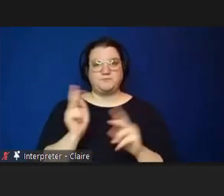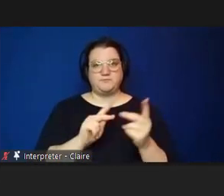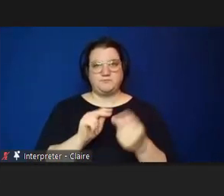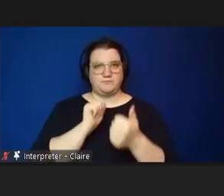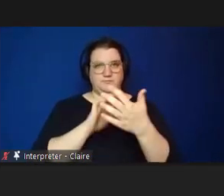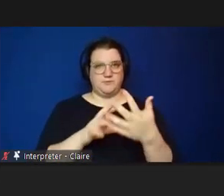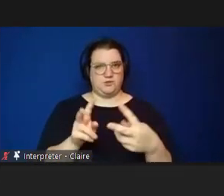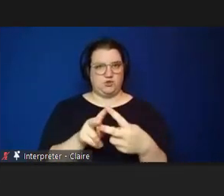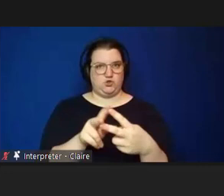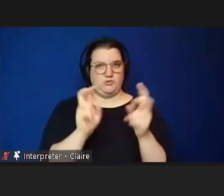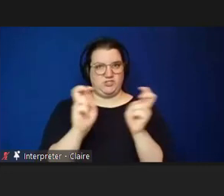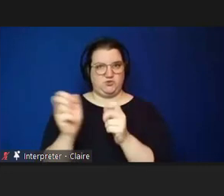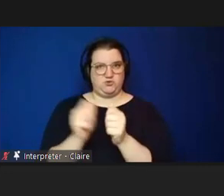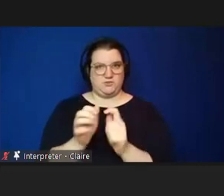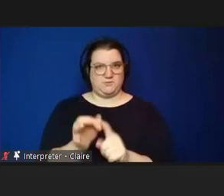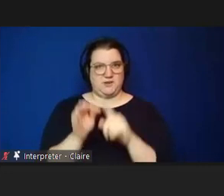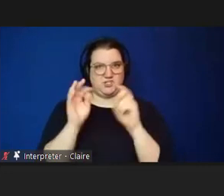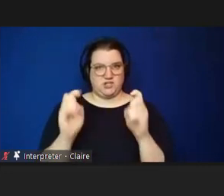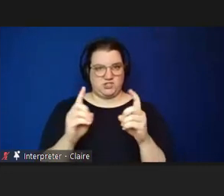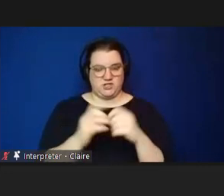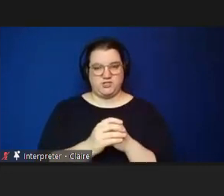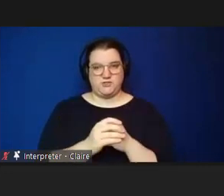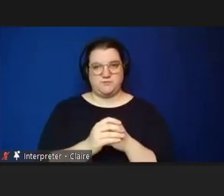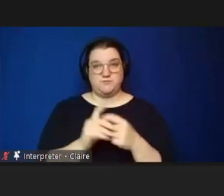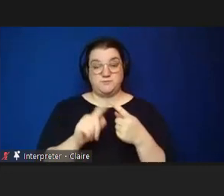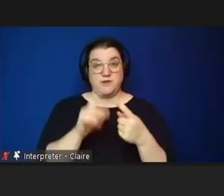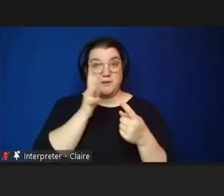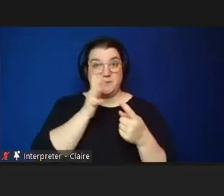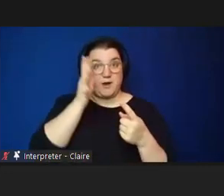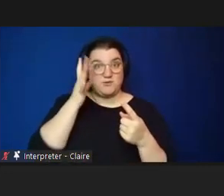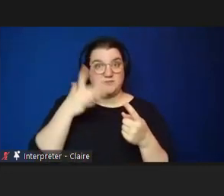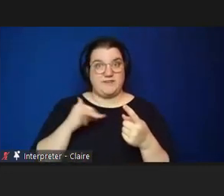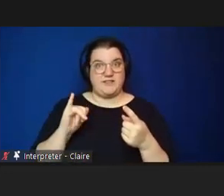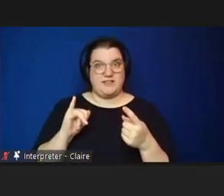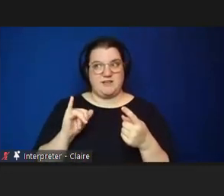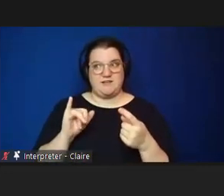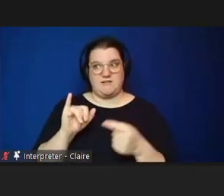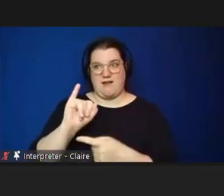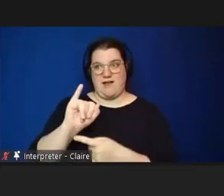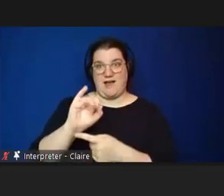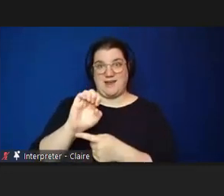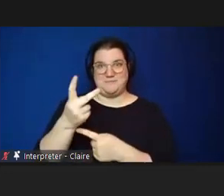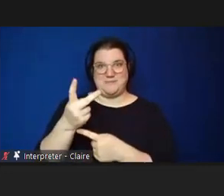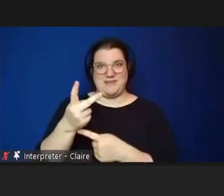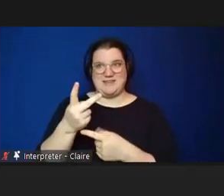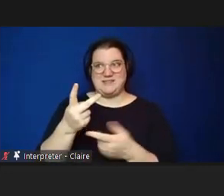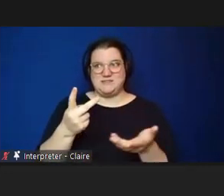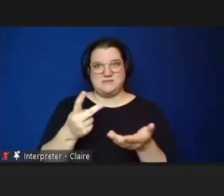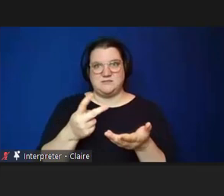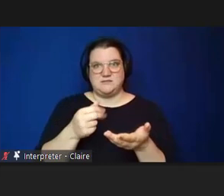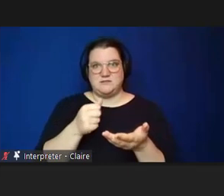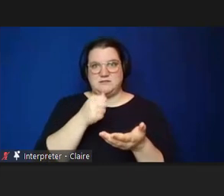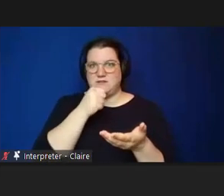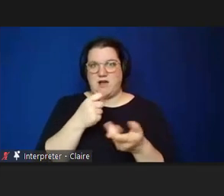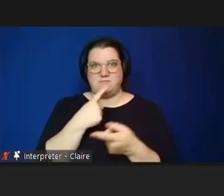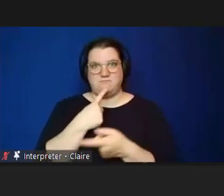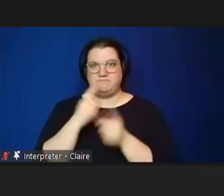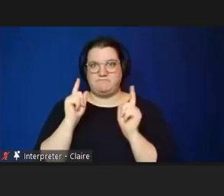special education. One was parents feeling like IEPs weren't being reached